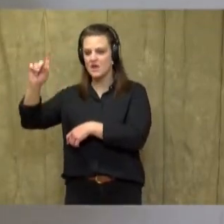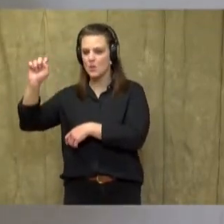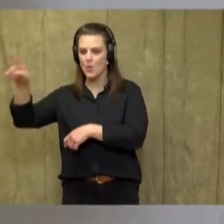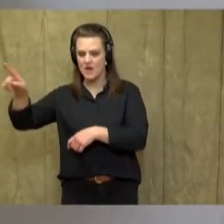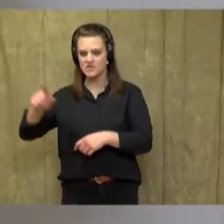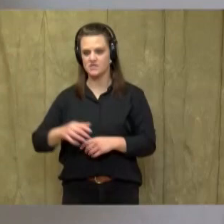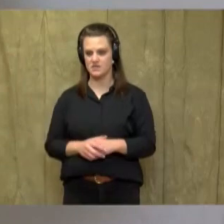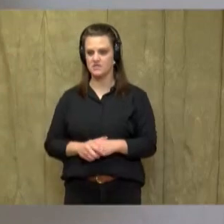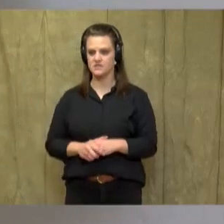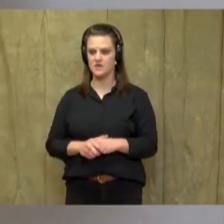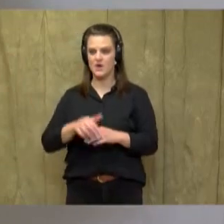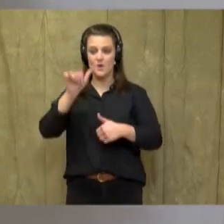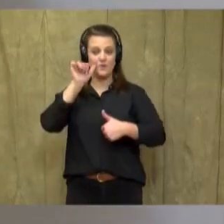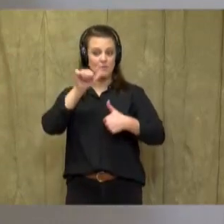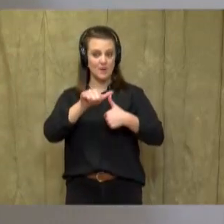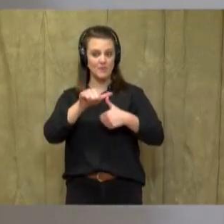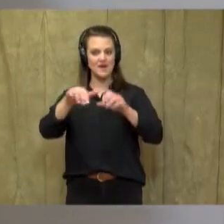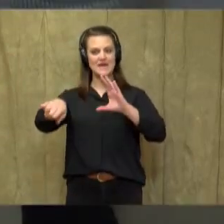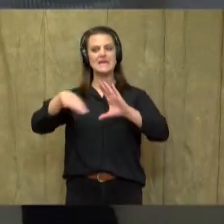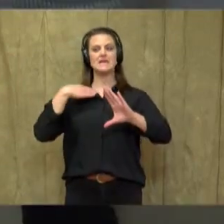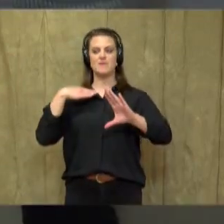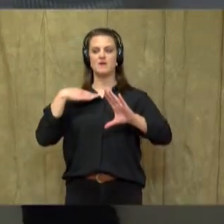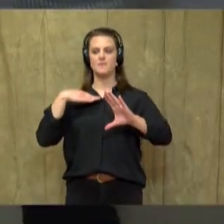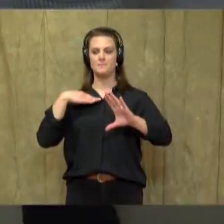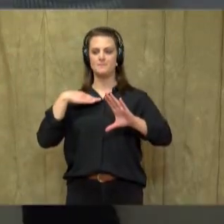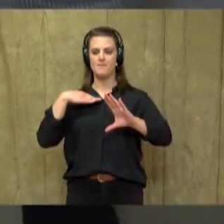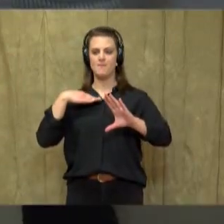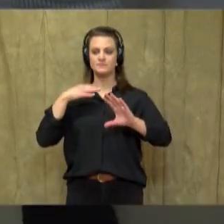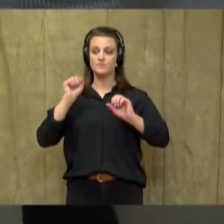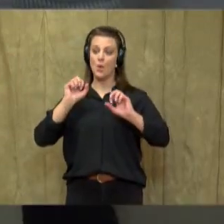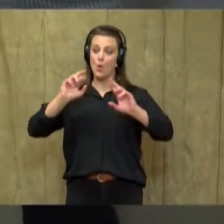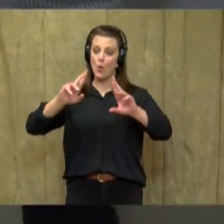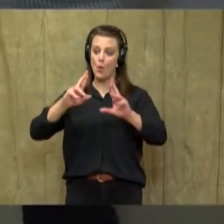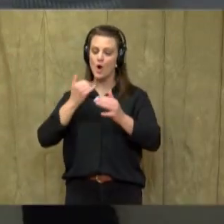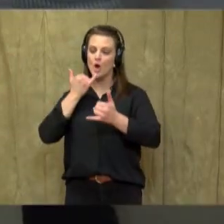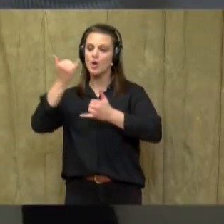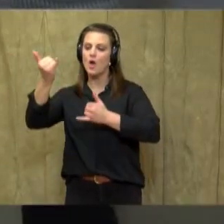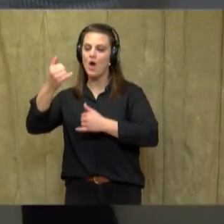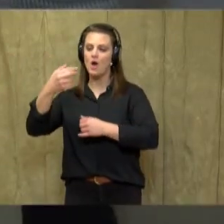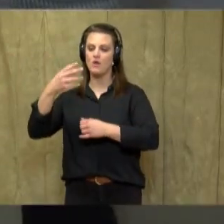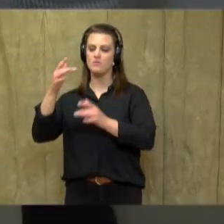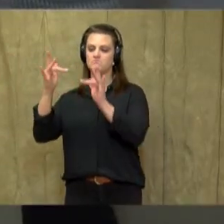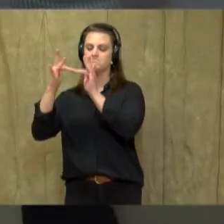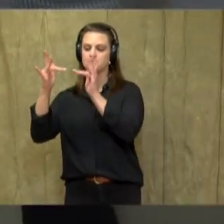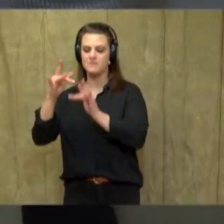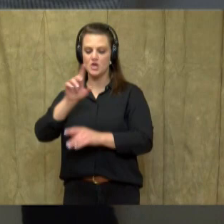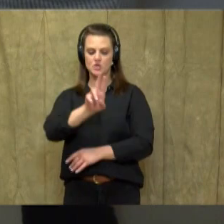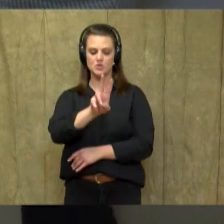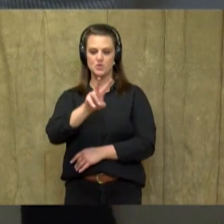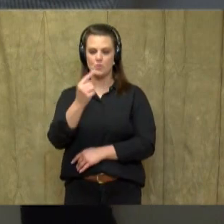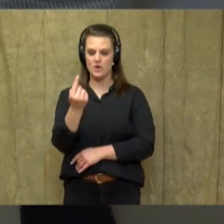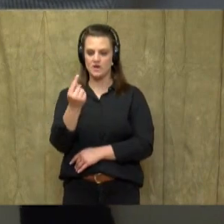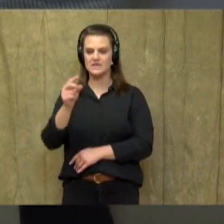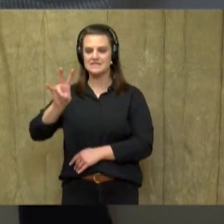questions, remember to email me or to call the hotline at